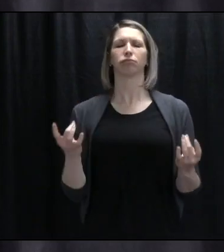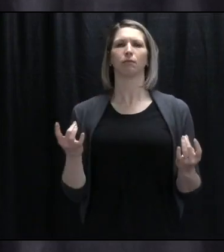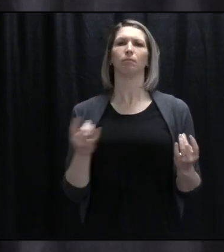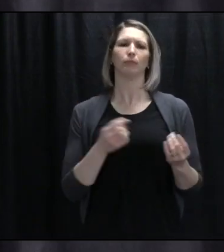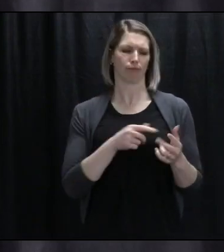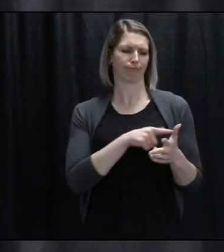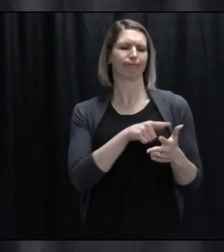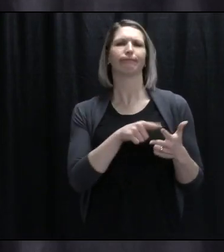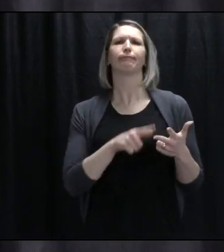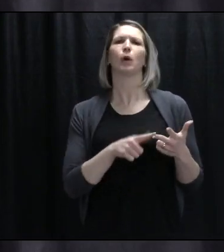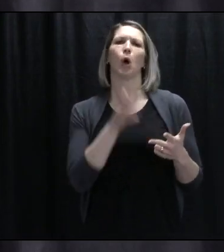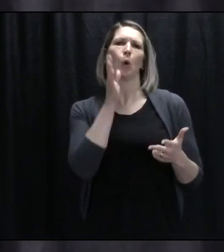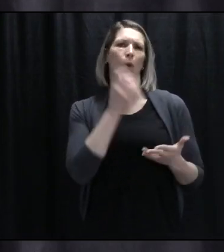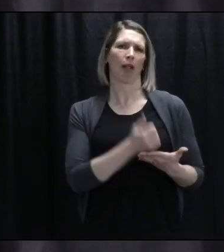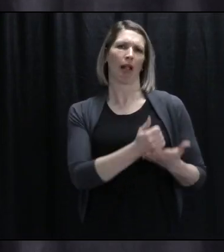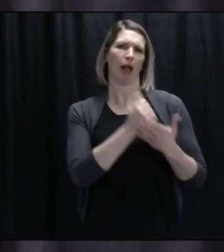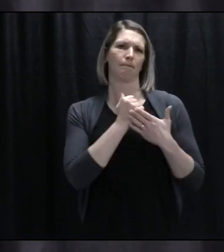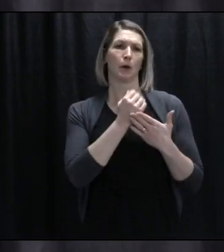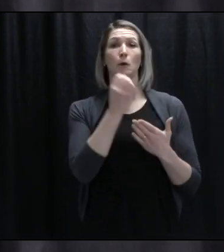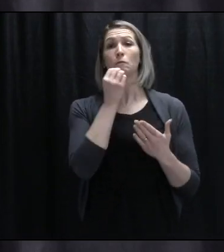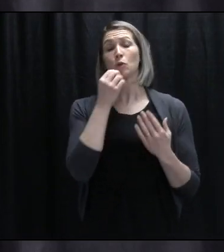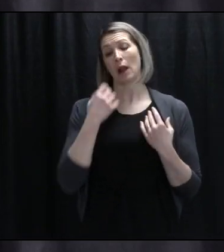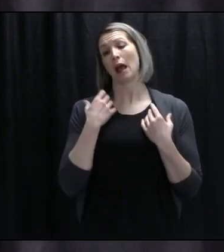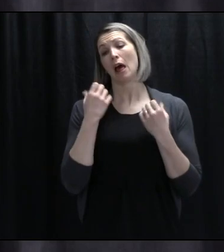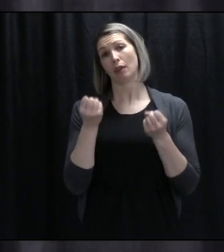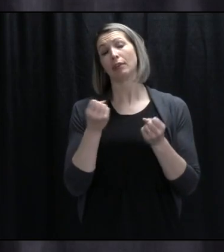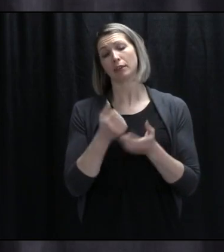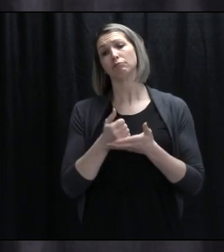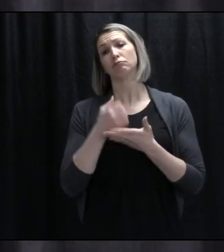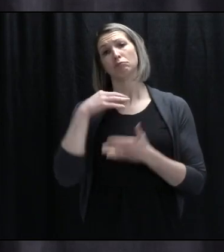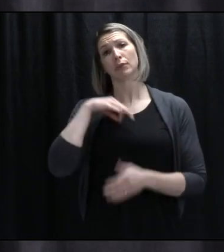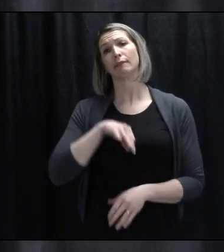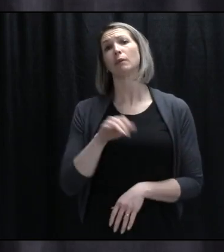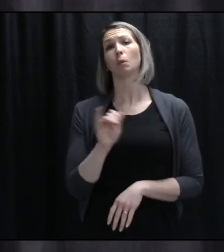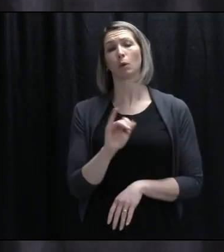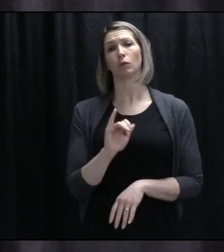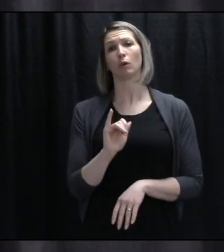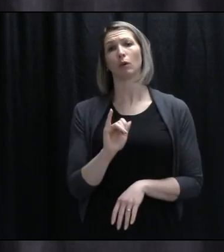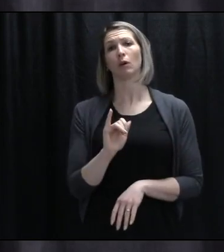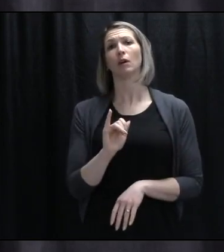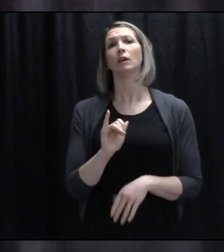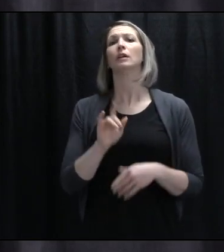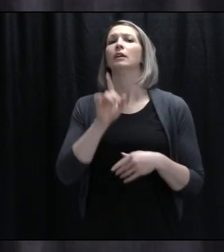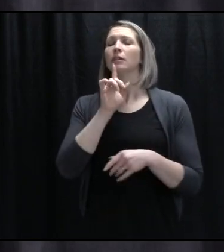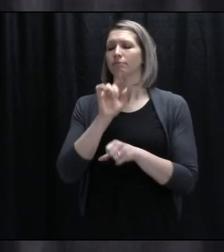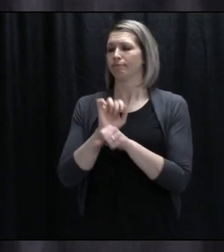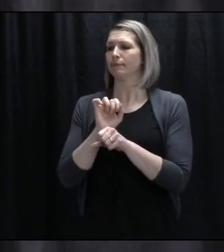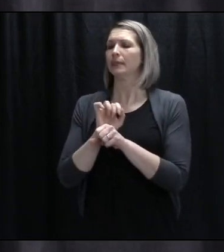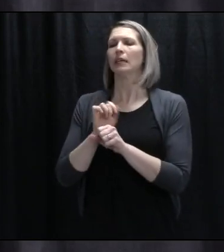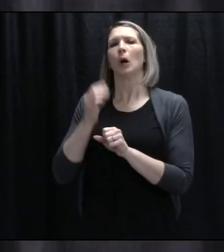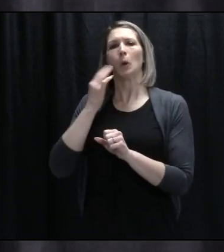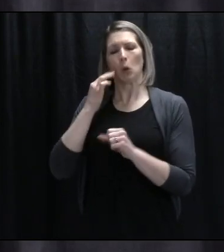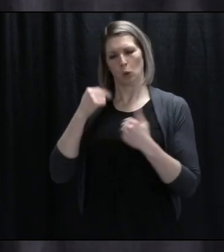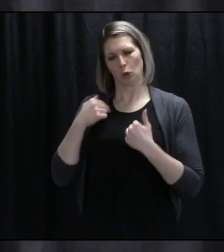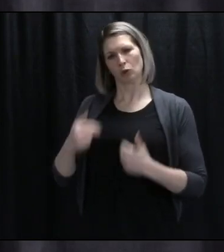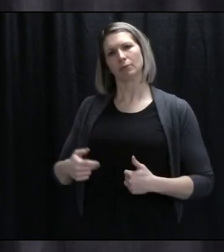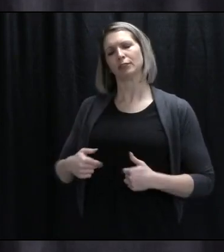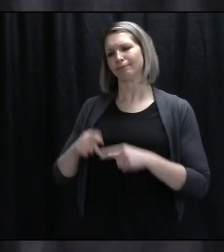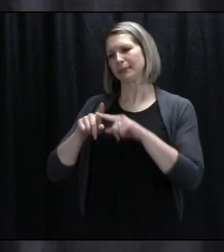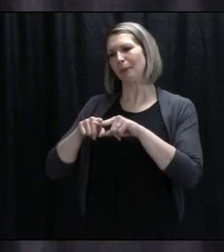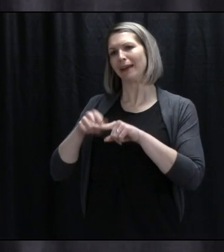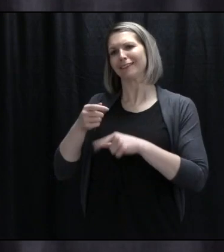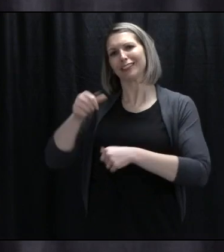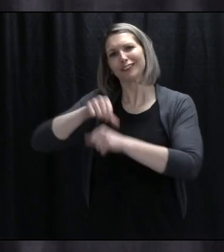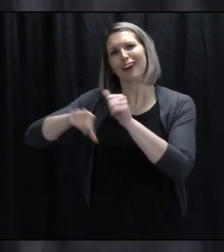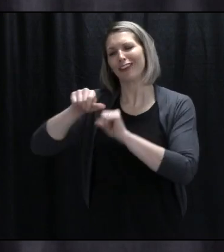experiencing. COVID-19 has shown us how vulnerable we are, but also how connected and dependent we are on each other. Please continue